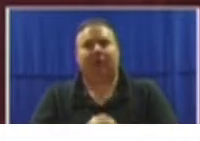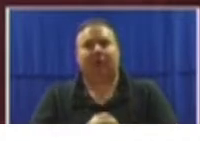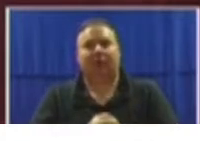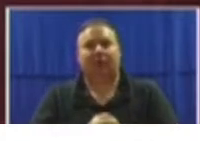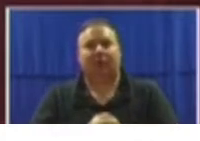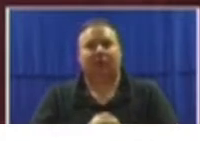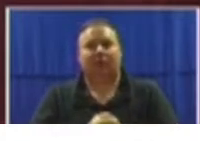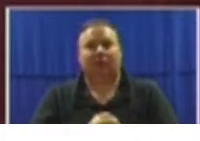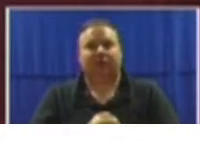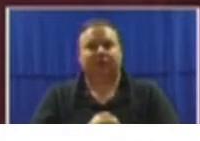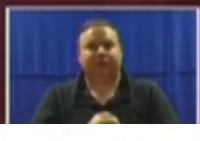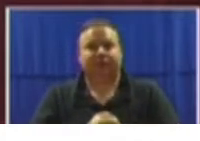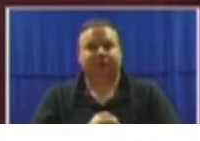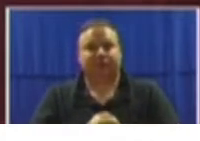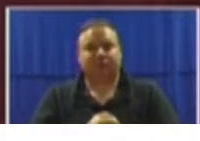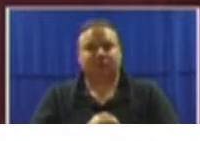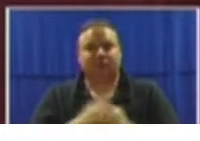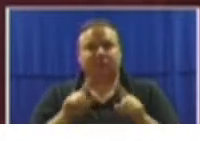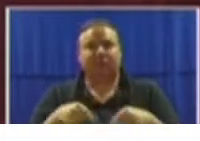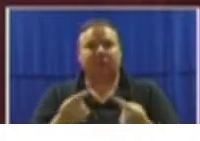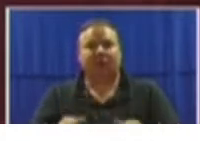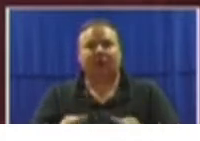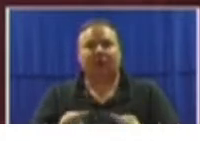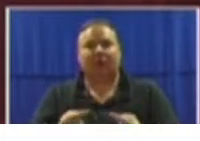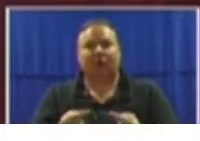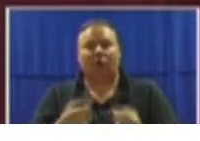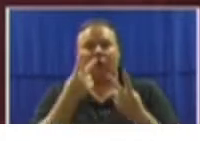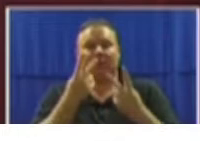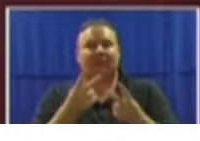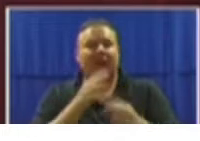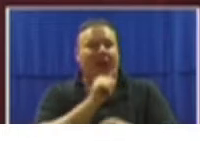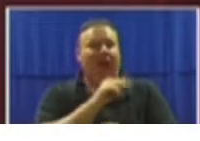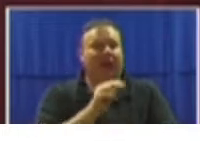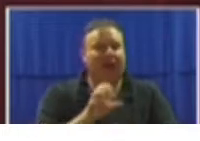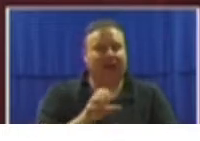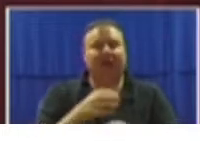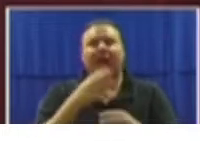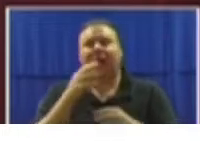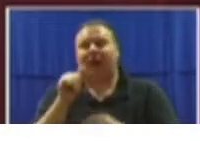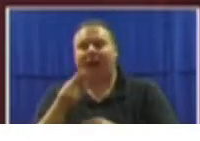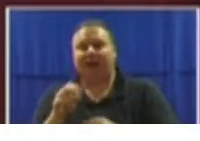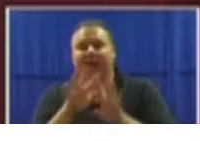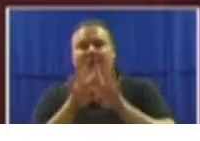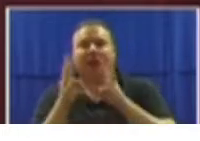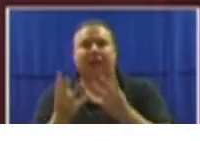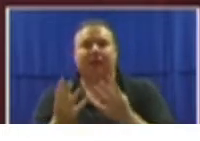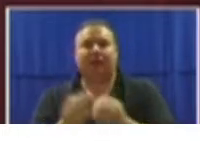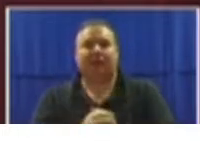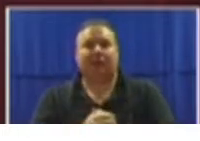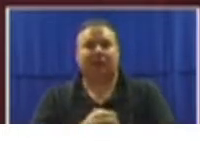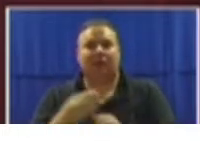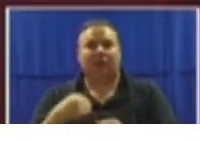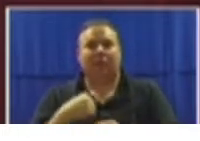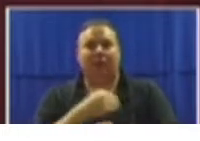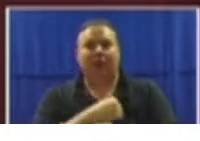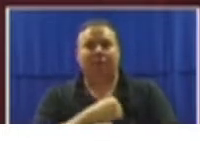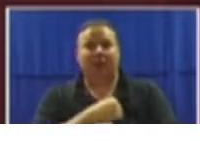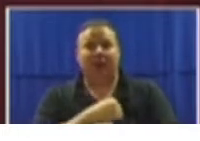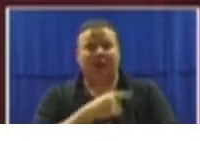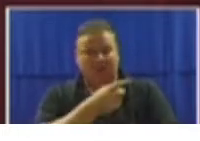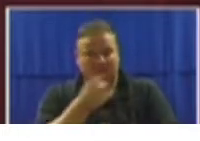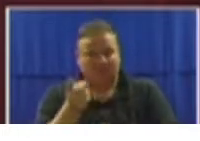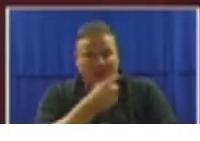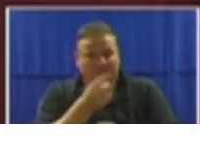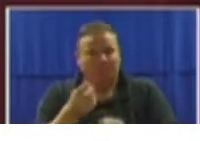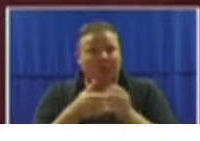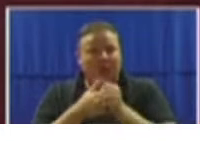cannot draw a distinction between the ANC and the ANC's leadership and the cabinet. The members of the cabinet are surely the leadership of the